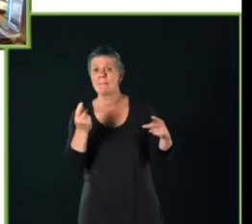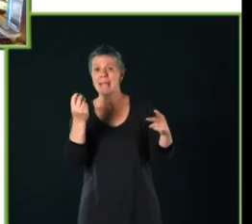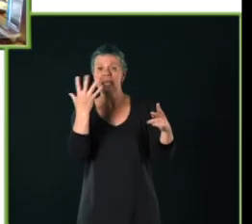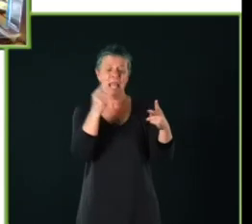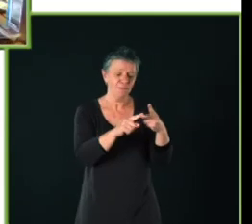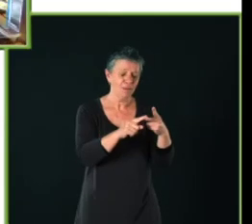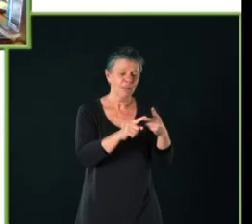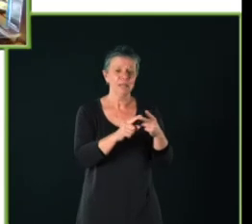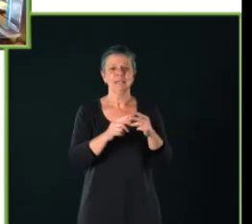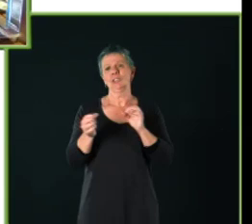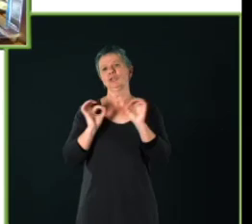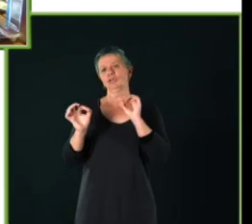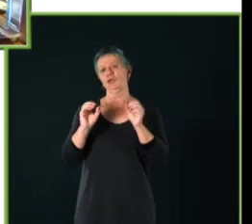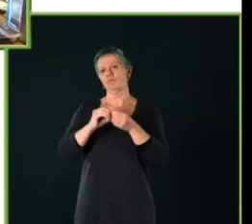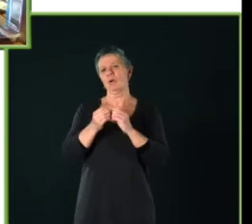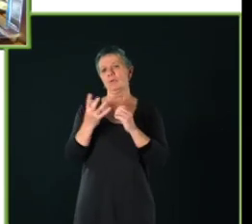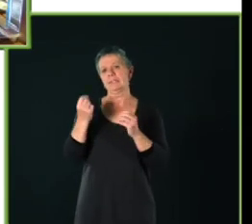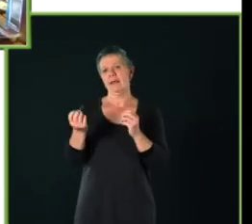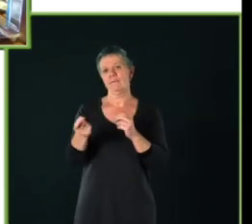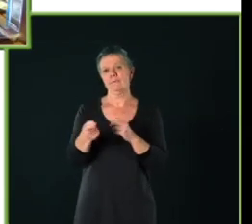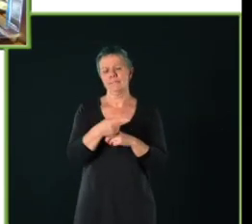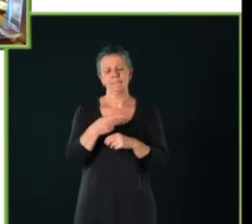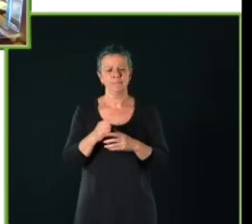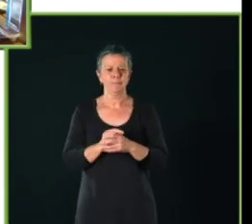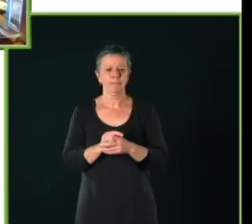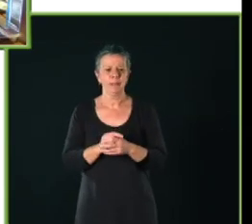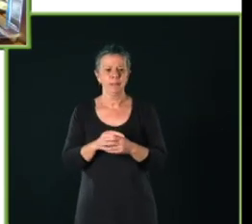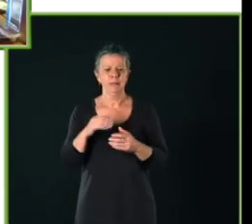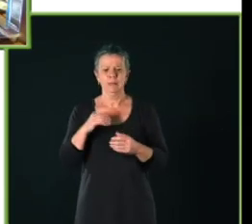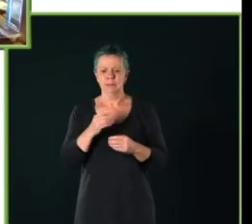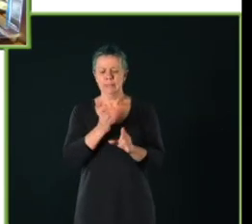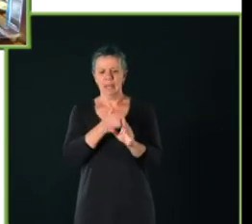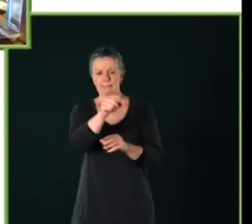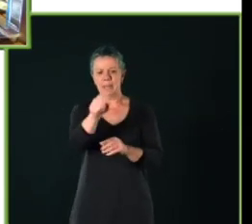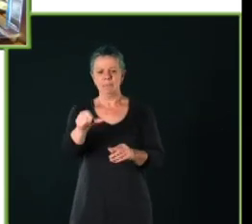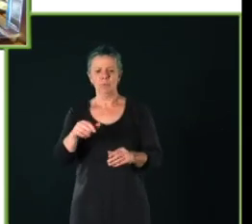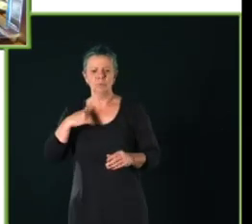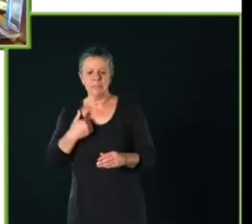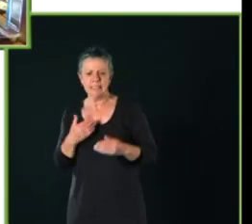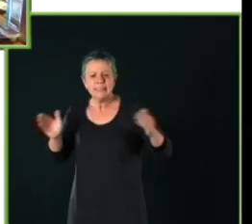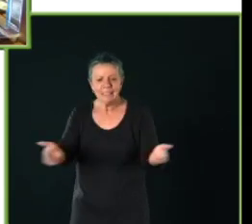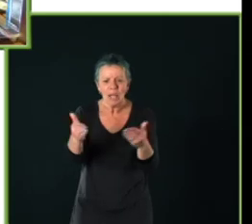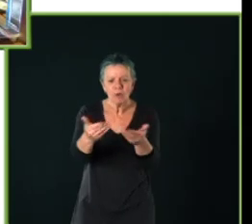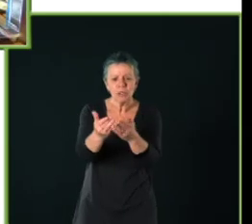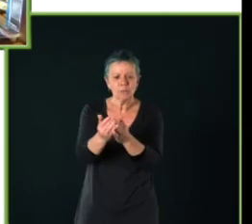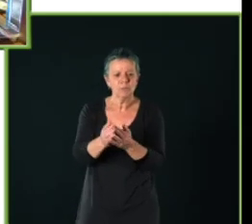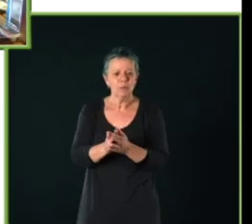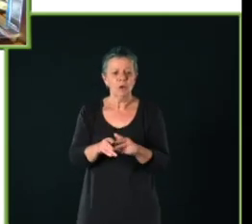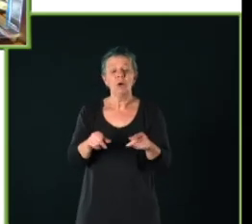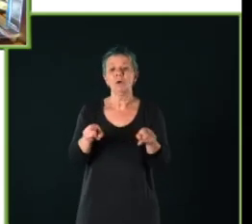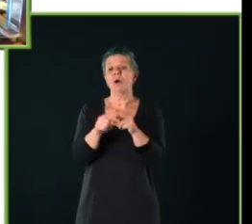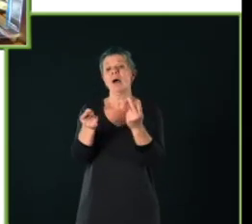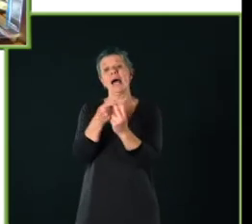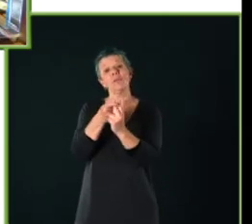need to encourage these people, with young enterprise people, to start their businesses with less red tape so that they can get out